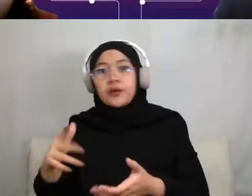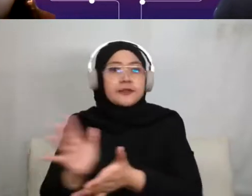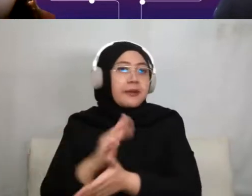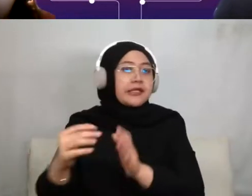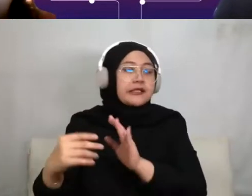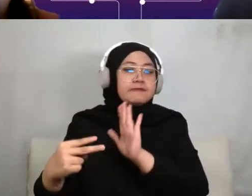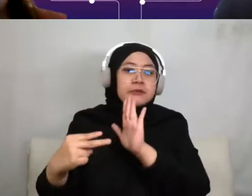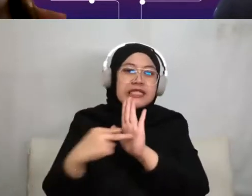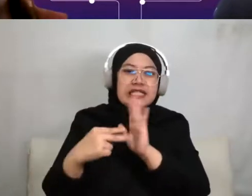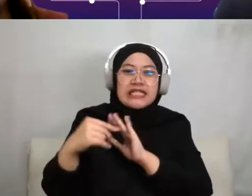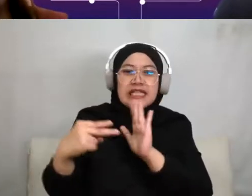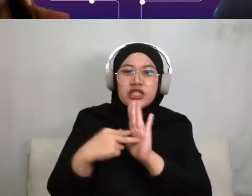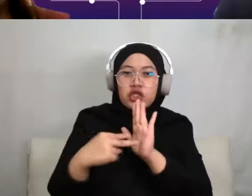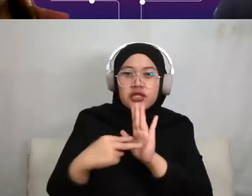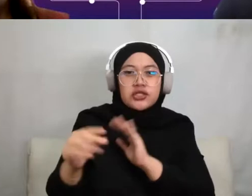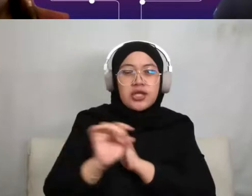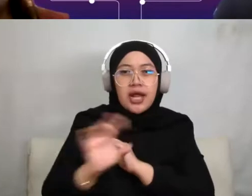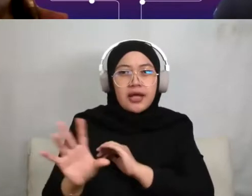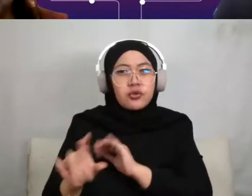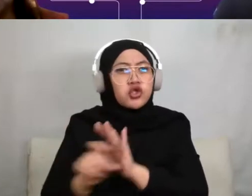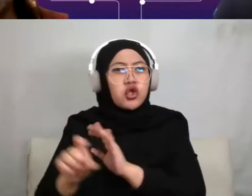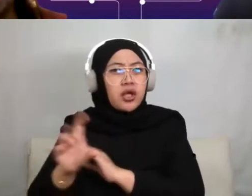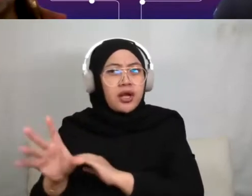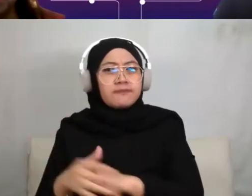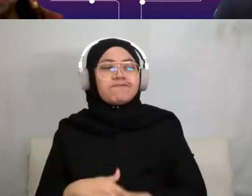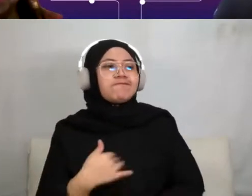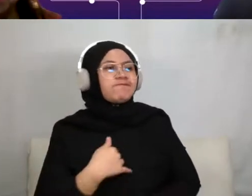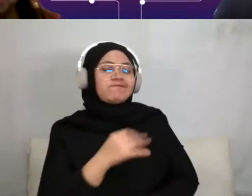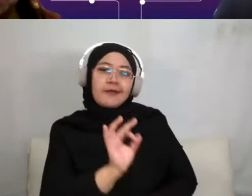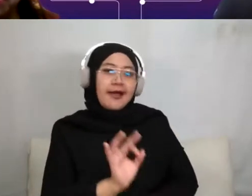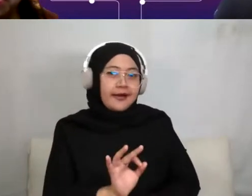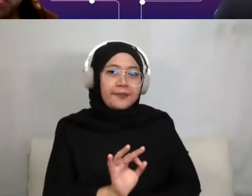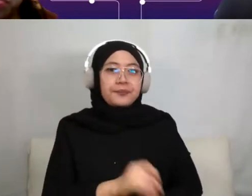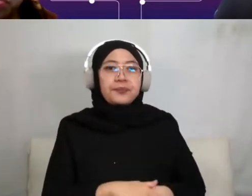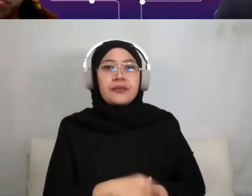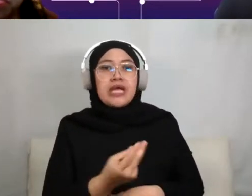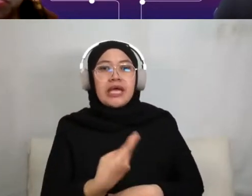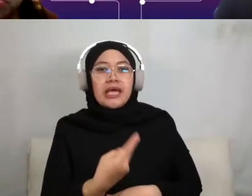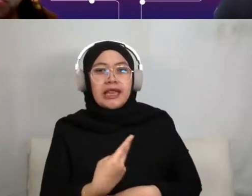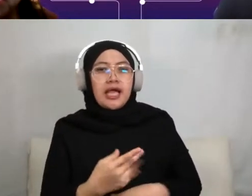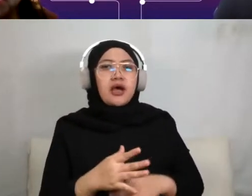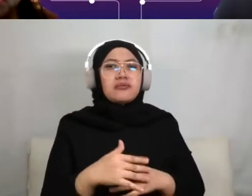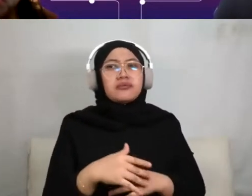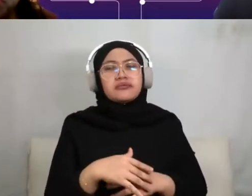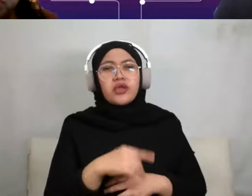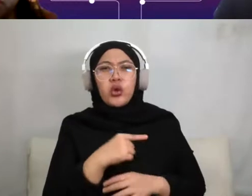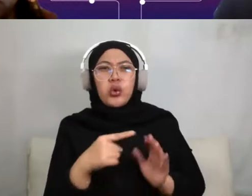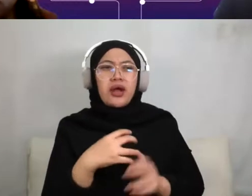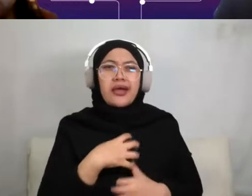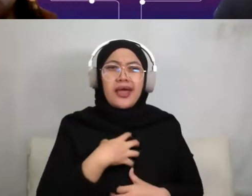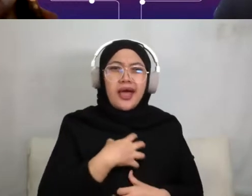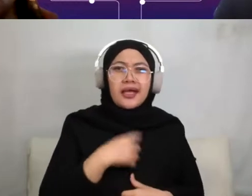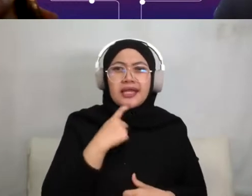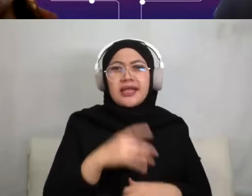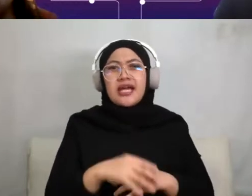examples? No, we don't believe into intermediate charging. Our strategy, our theory is that we wanted to